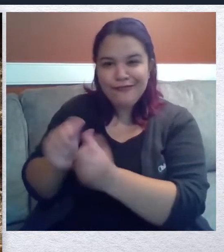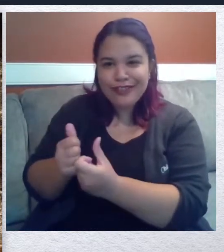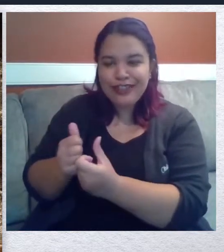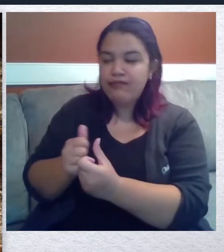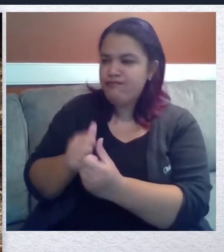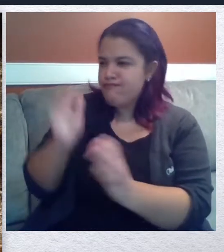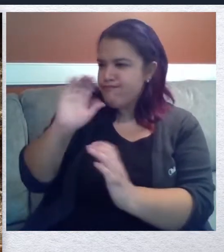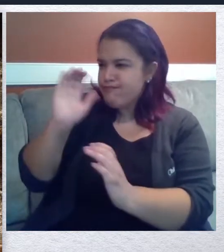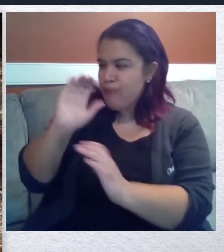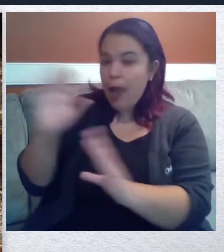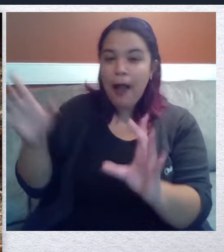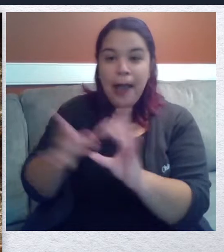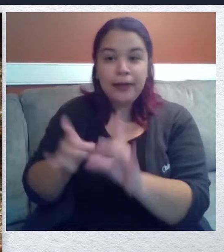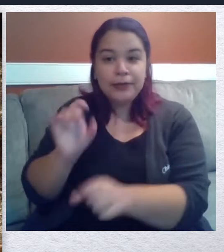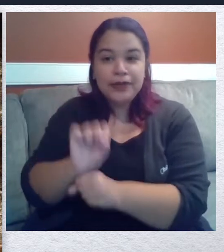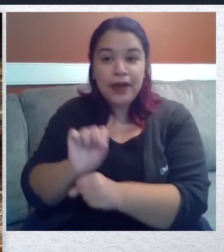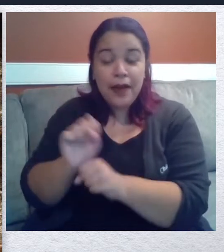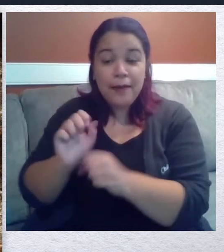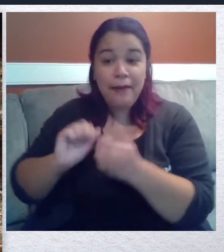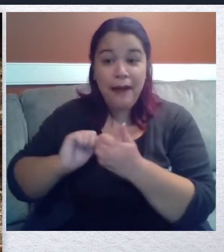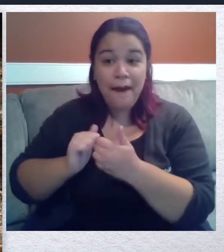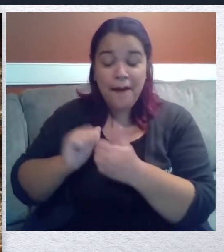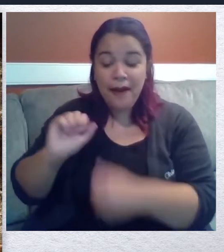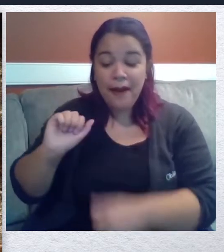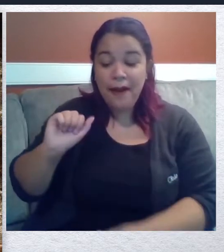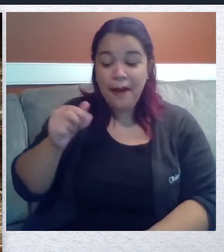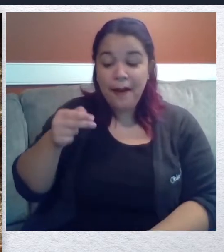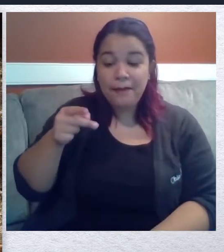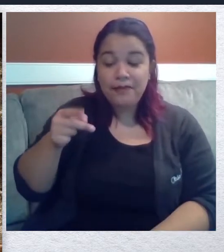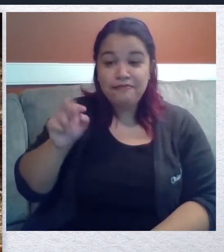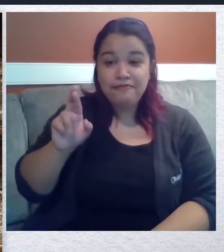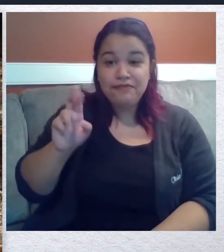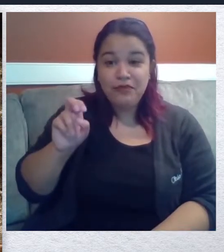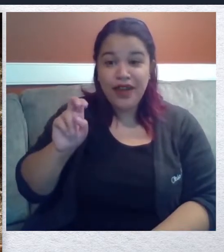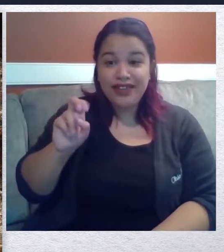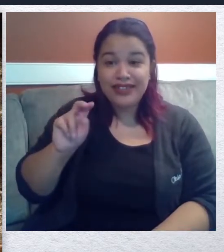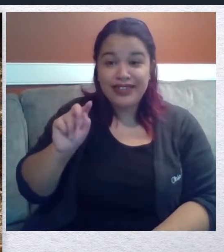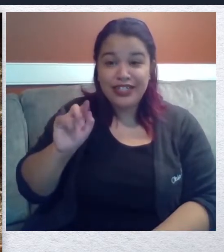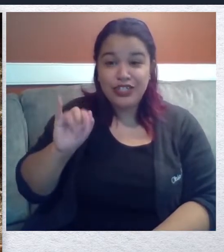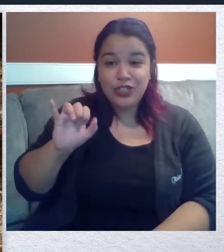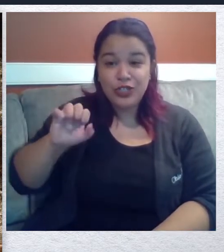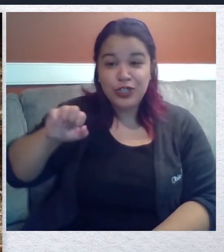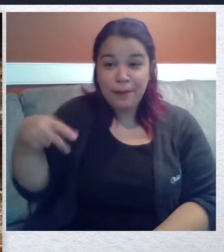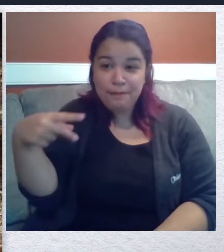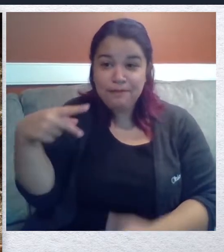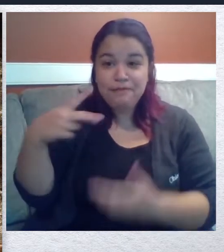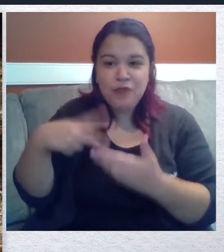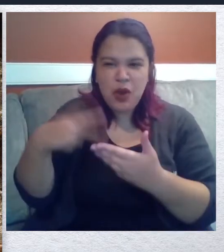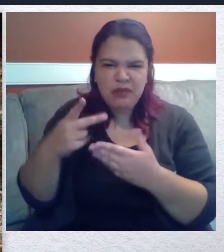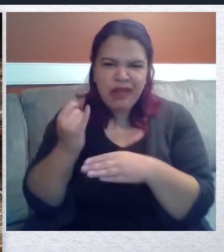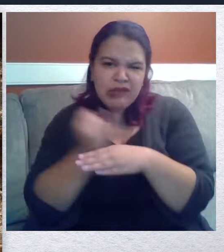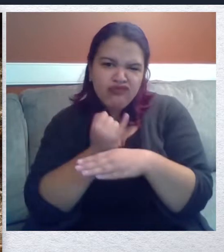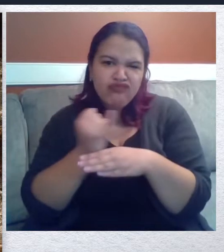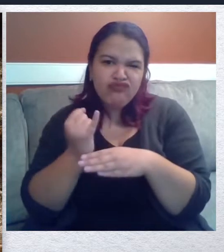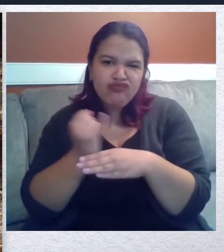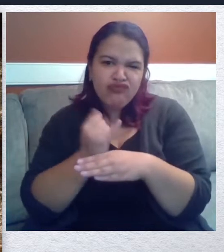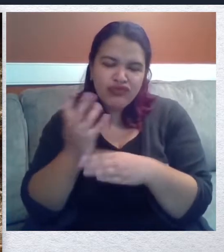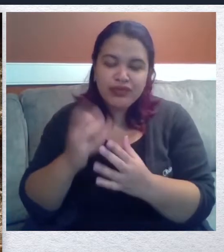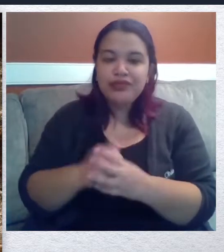as advocating for the job seekers we serve with state agencies. I am excited to be here